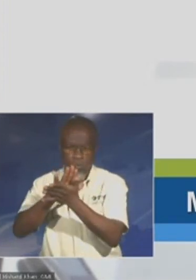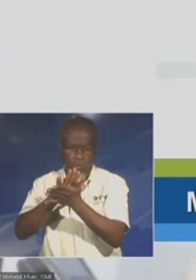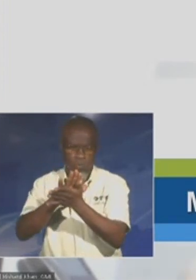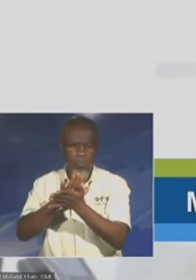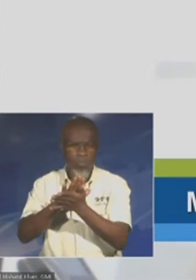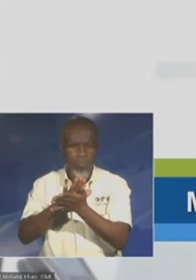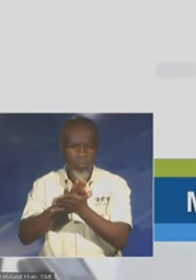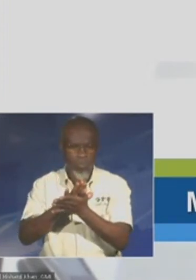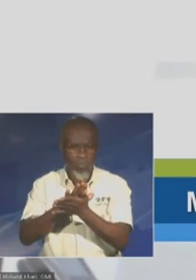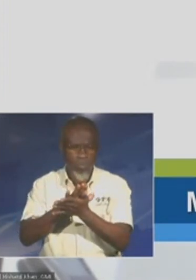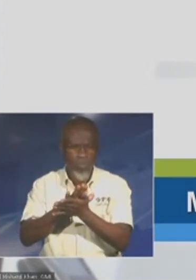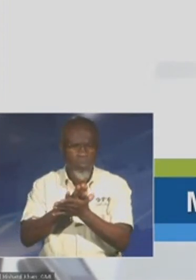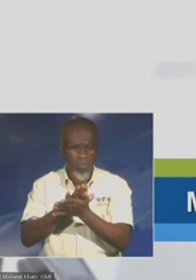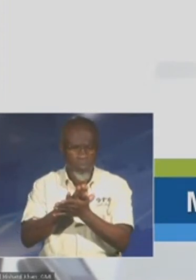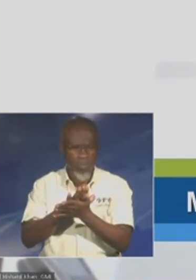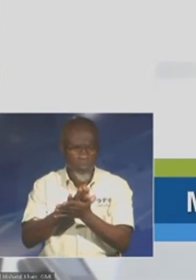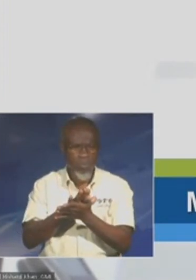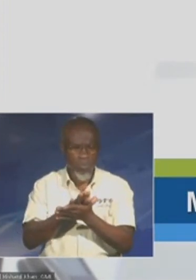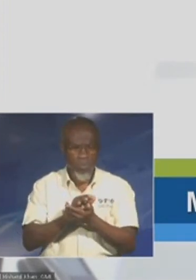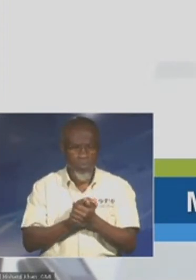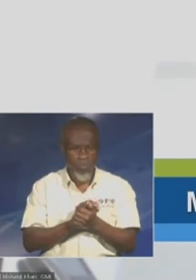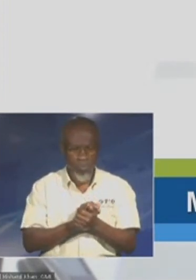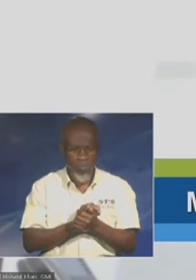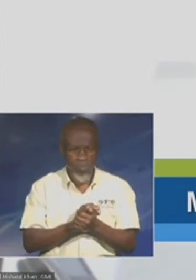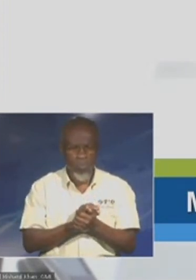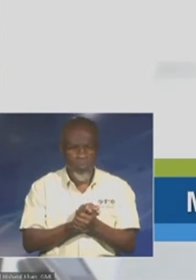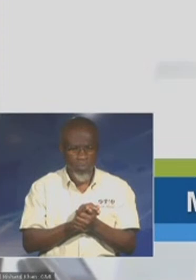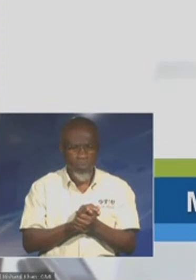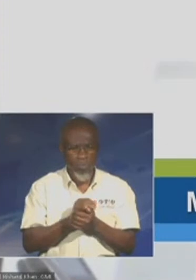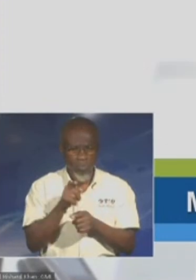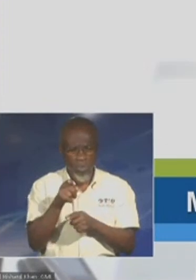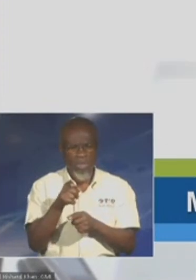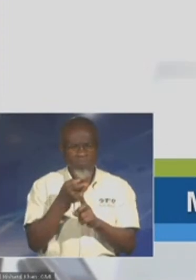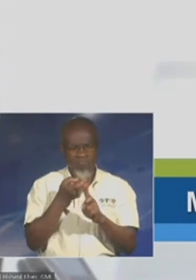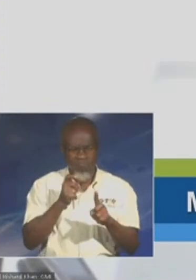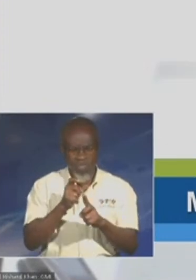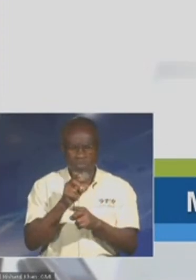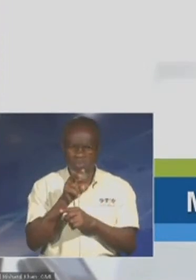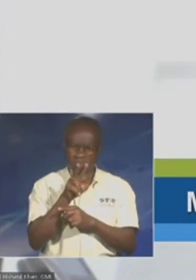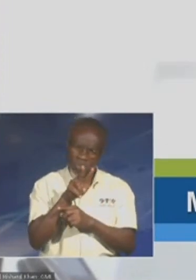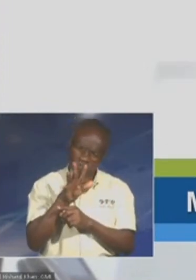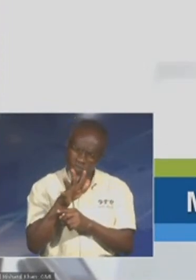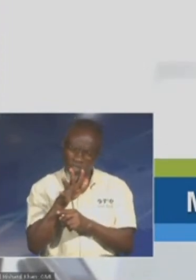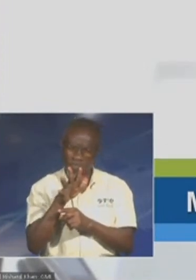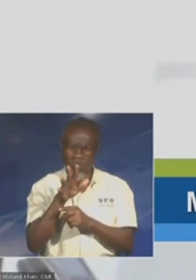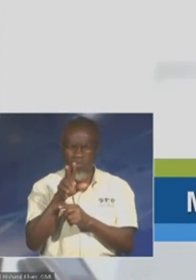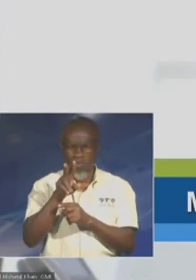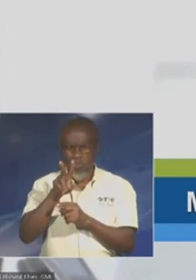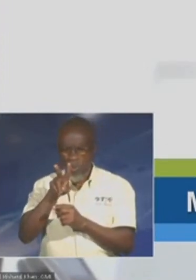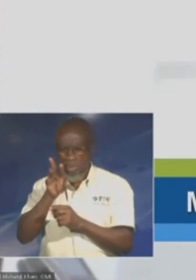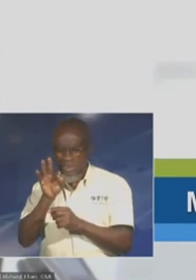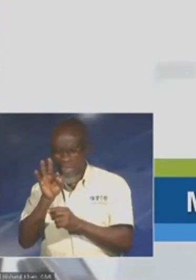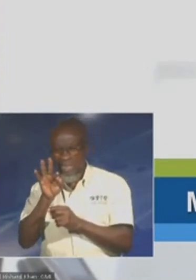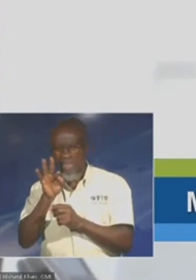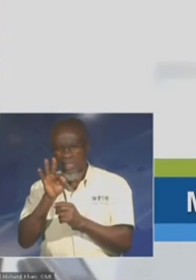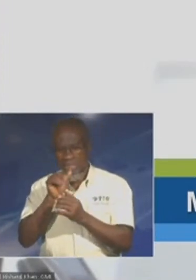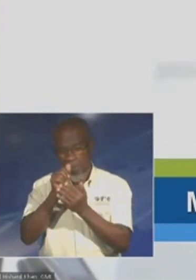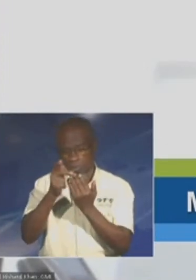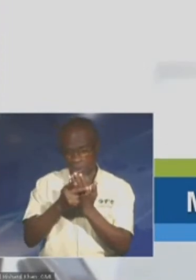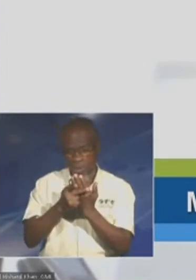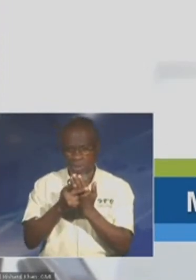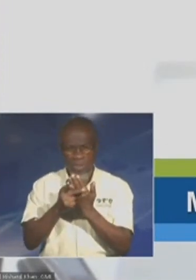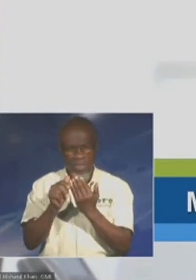are just cases that emerged between that 25th to 29th of April and does not account for any others. And if there's